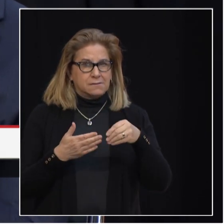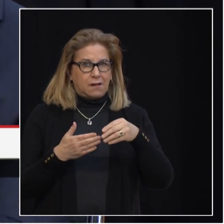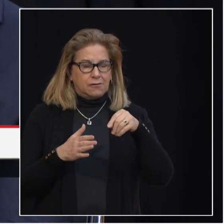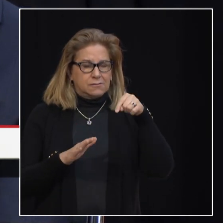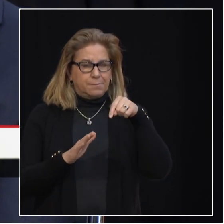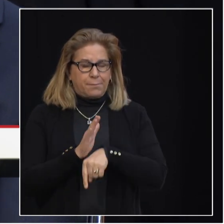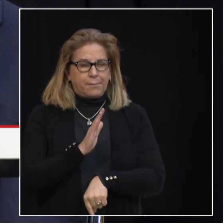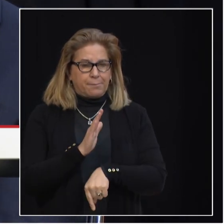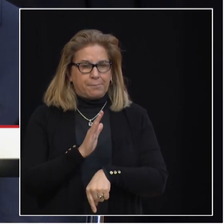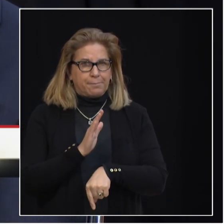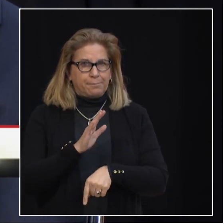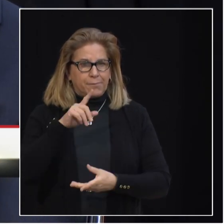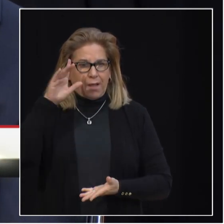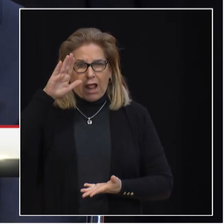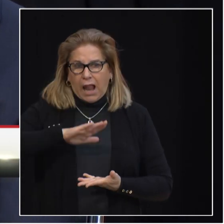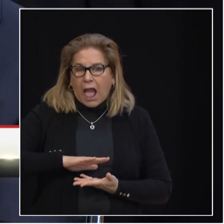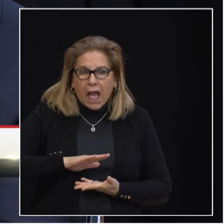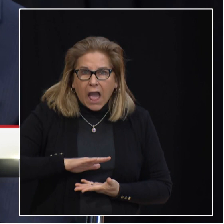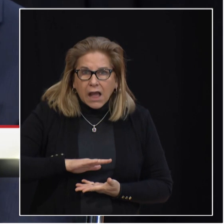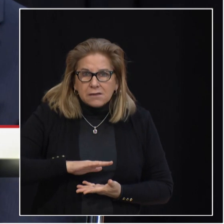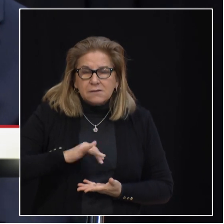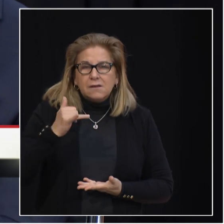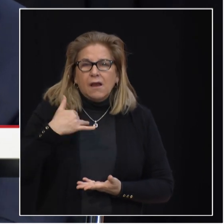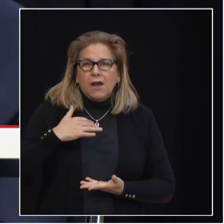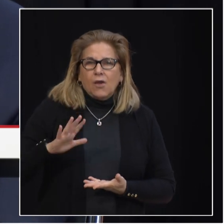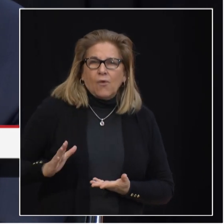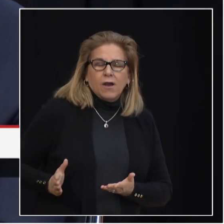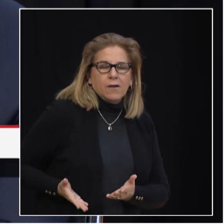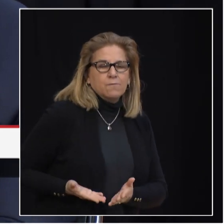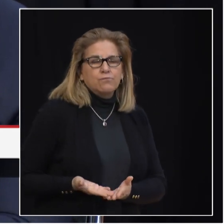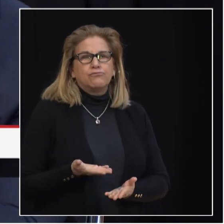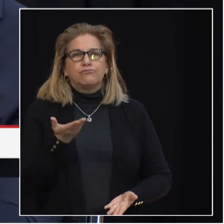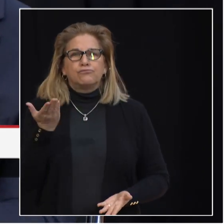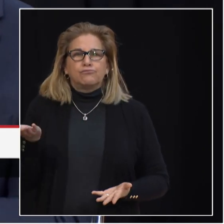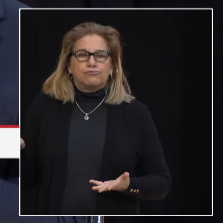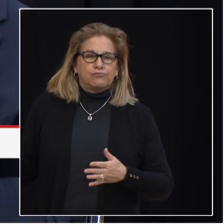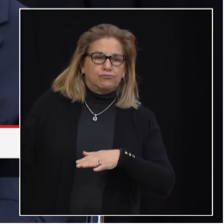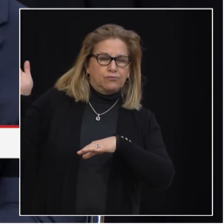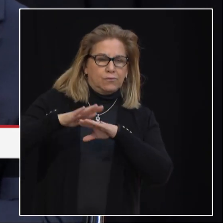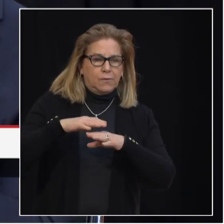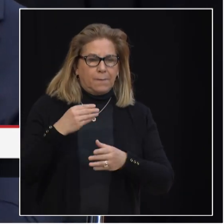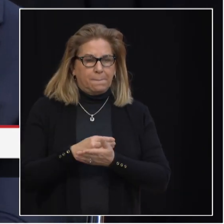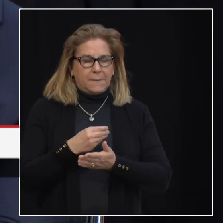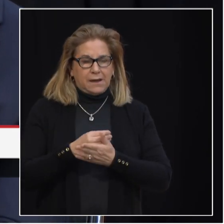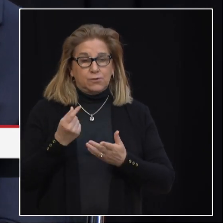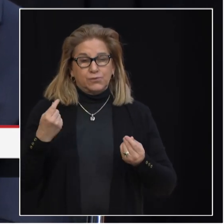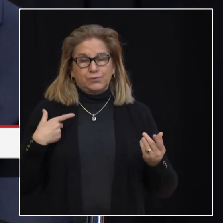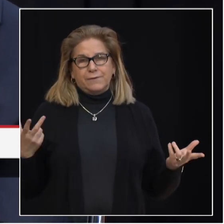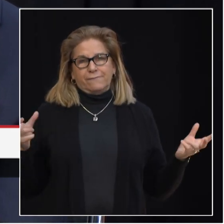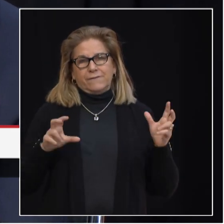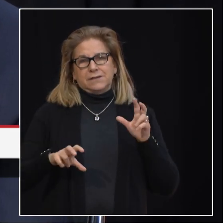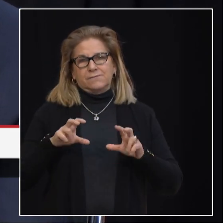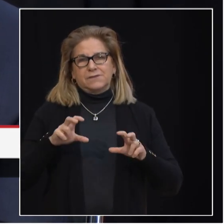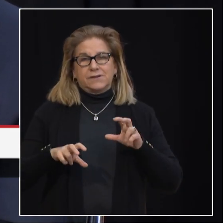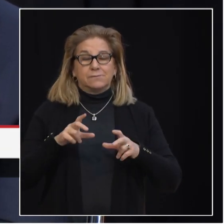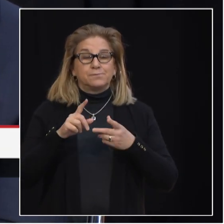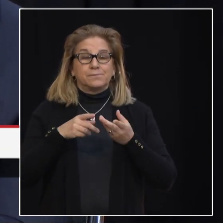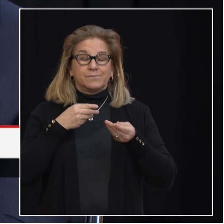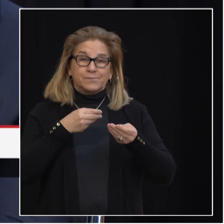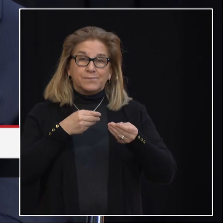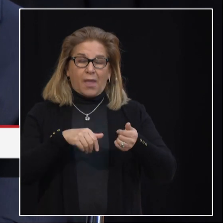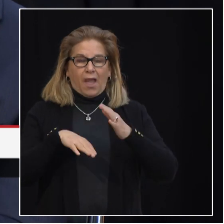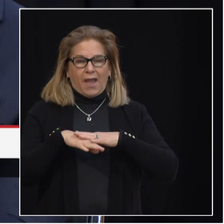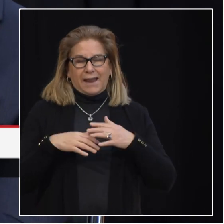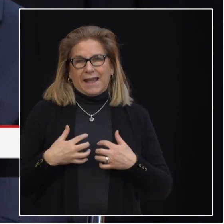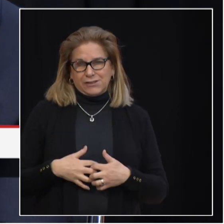so now more than ever, it's critical that we make the investments in our engine to make sure that we're continuing to propel forward and really bringing back